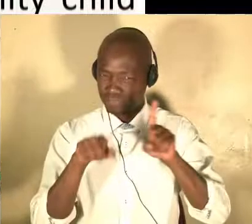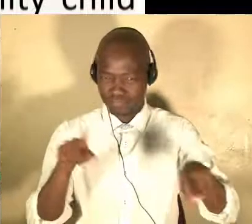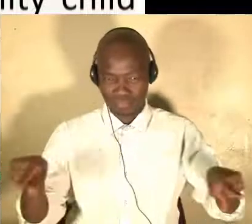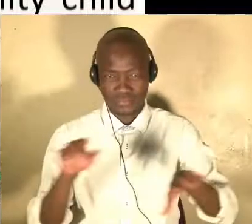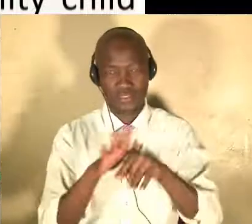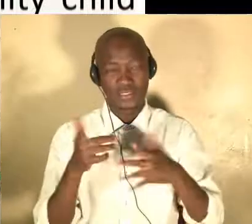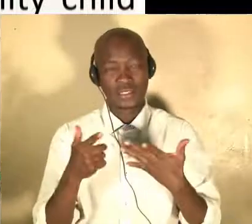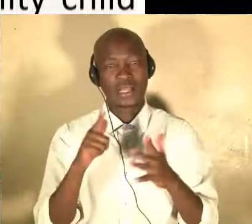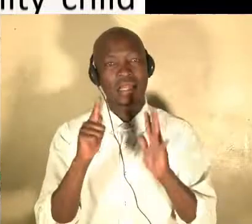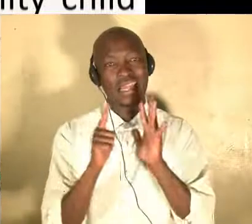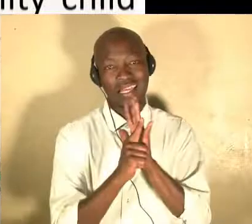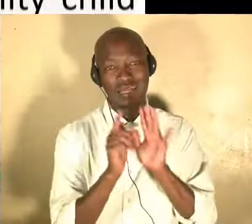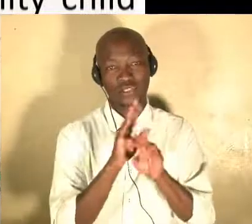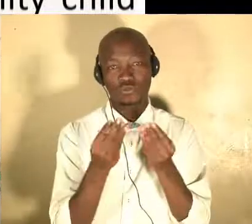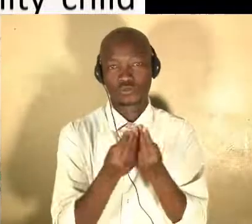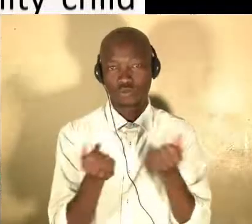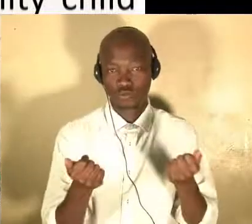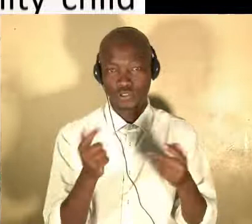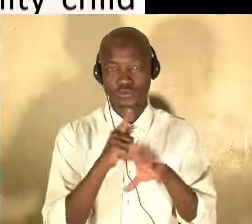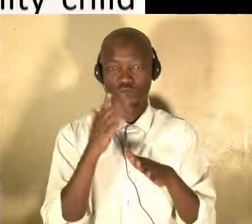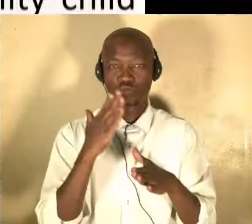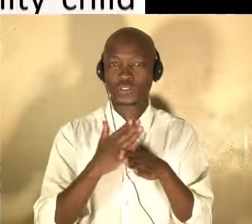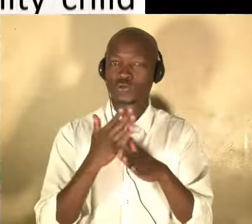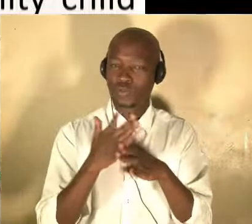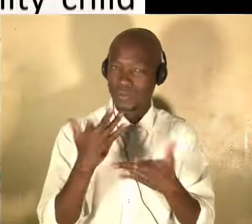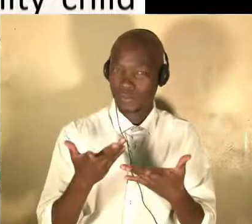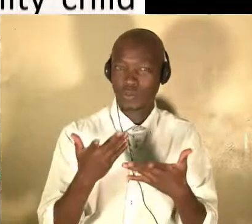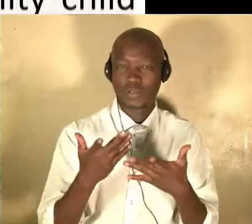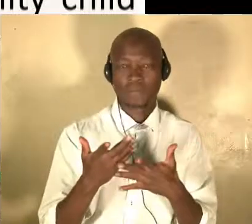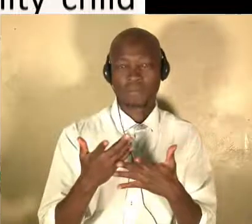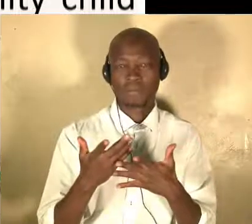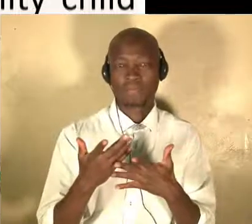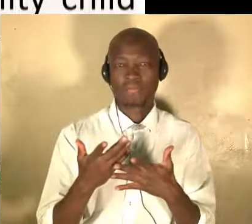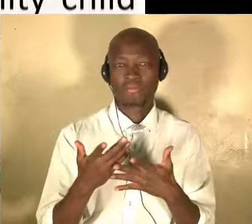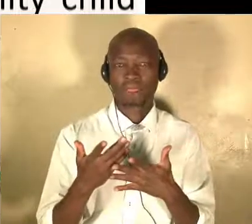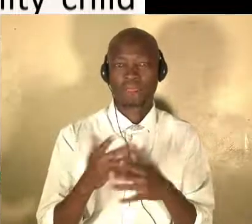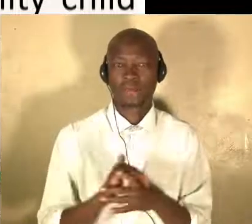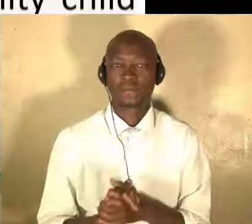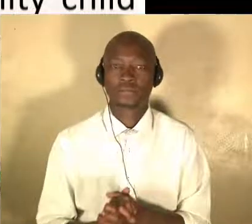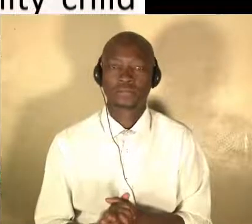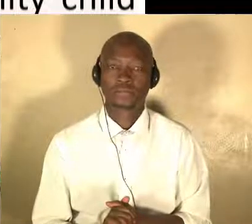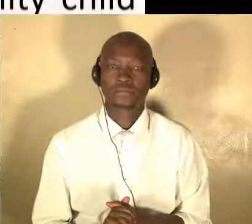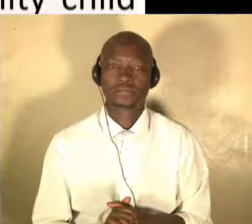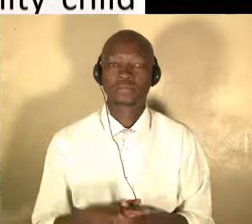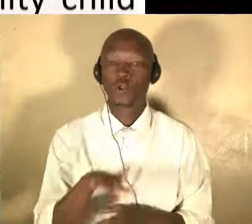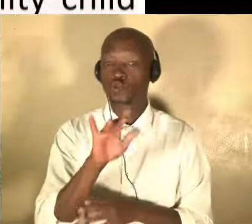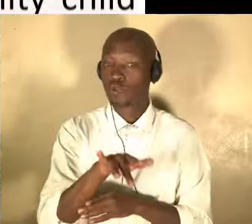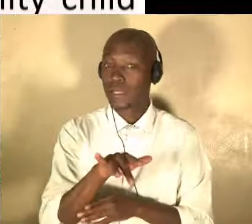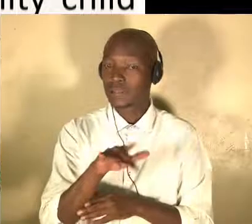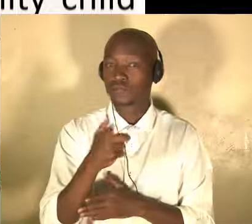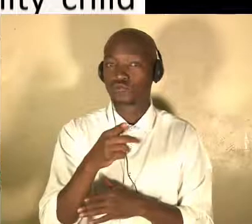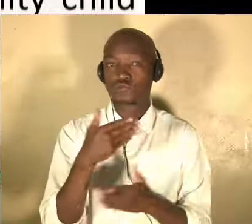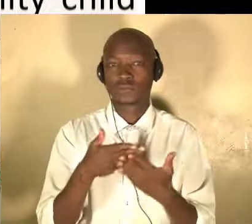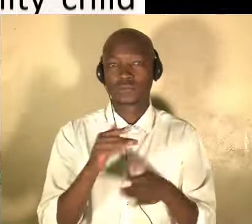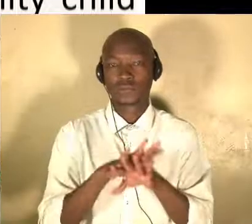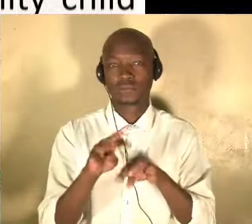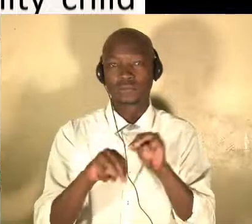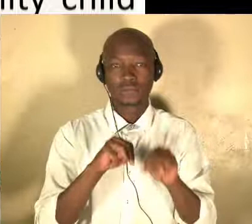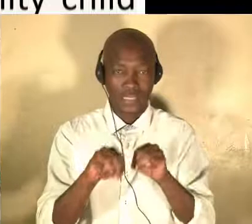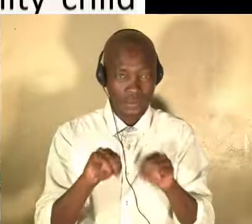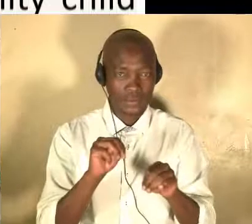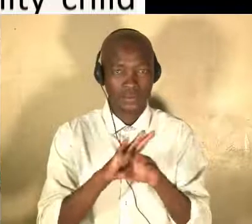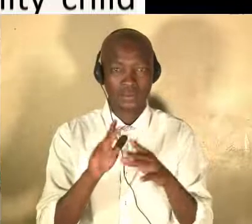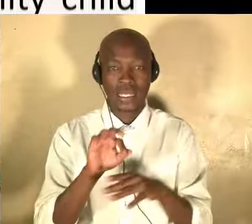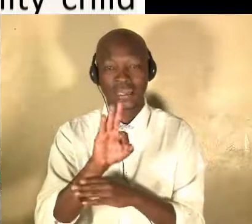solution, which would be a legal framework in that regard. And so that you can be able to manage the foster